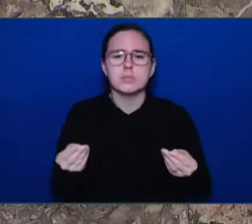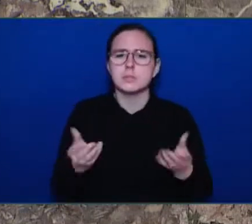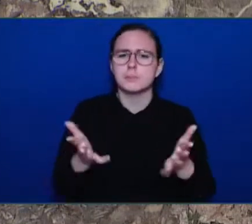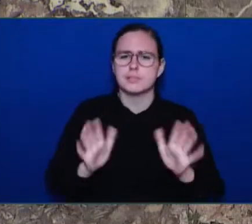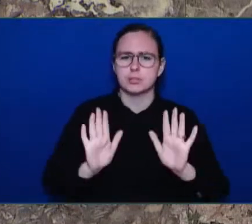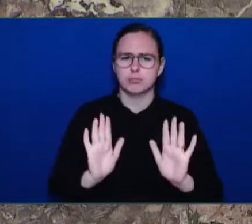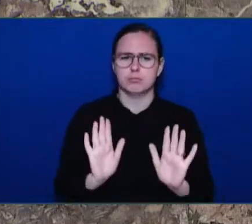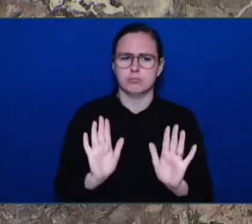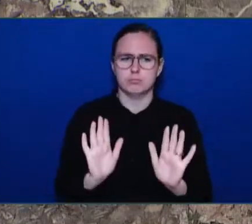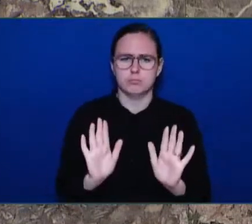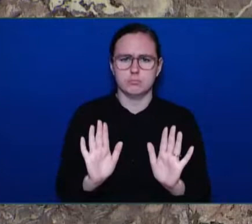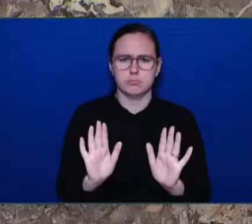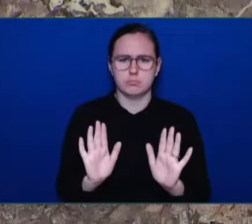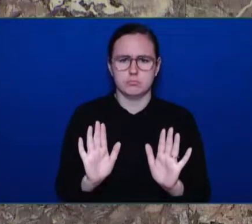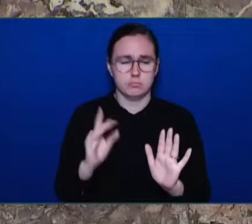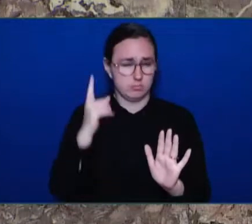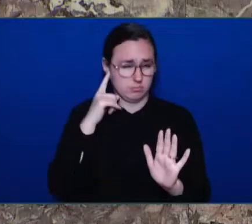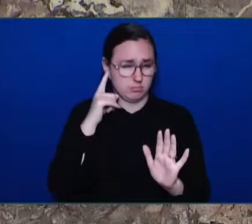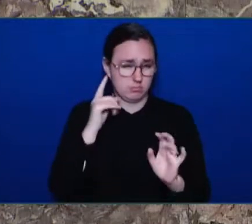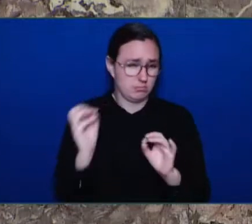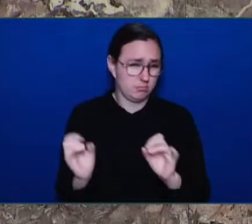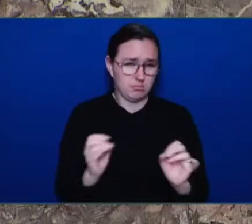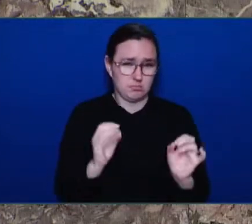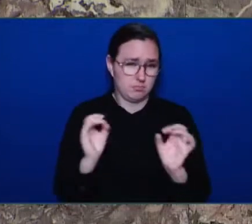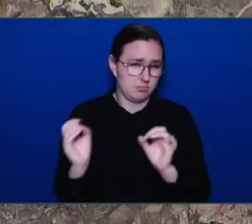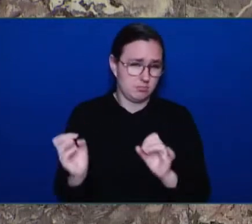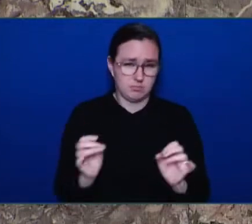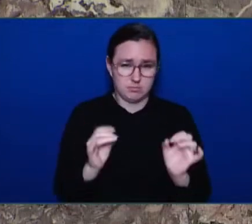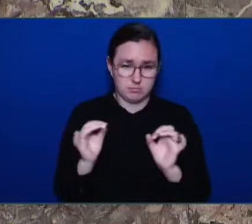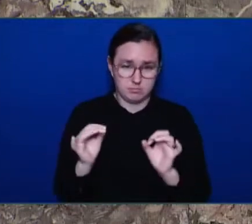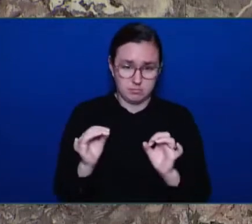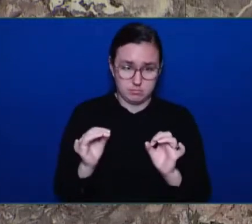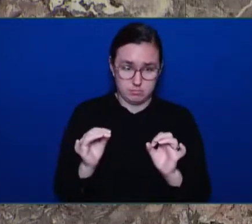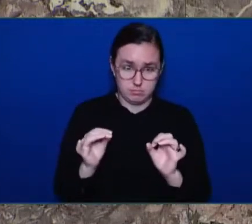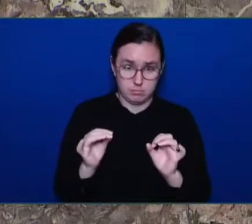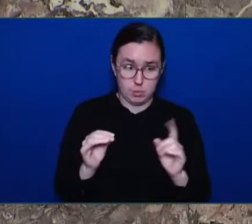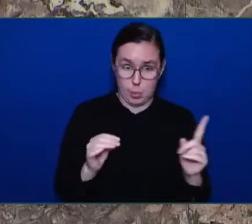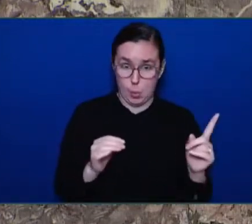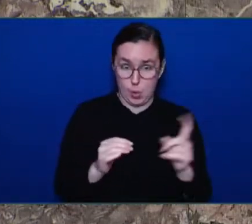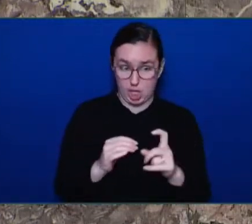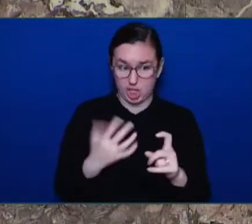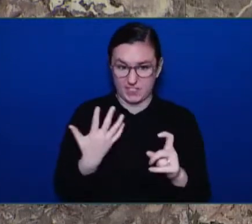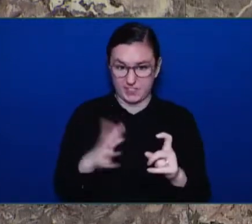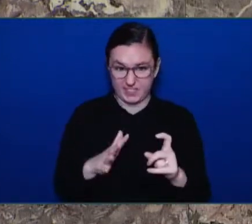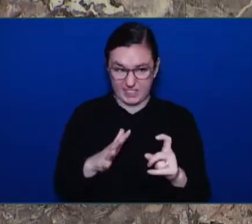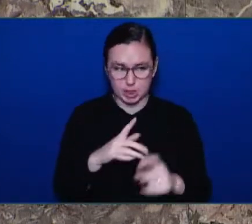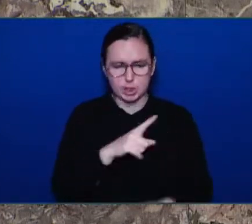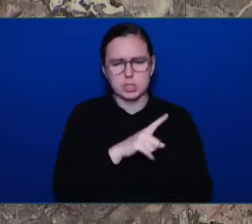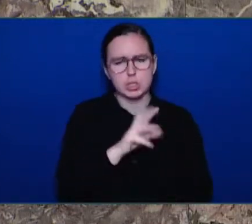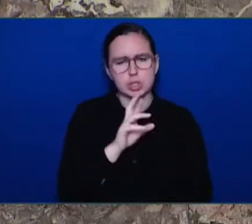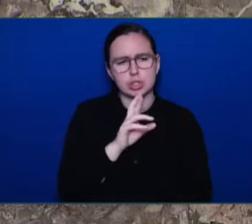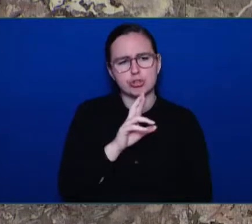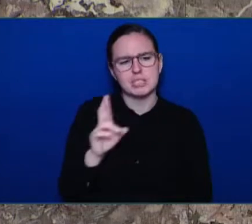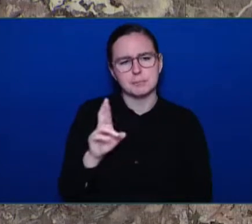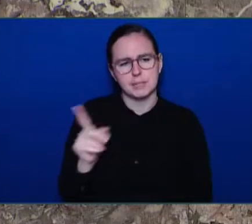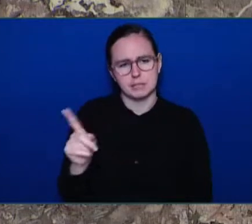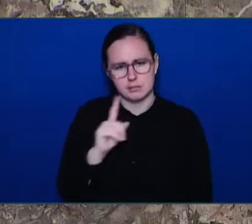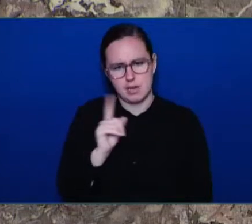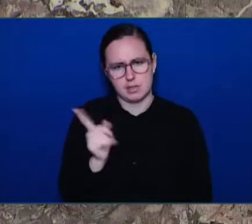please, let's hear the answers, let's hear the questions, let's respect the people's time. Please continue. Thank you, Mr.